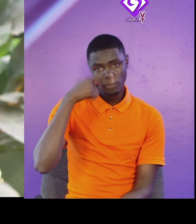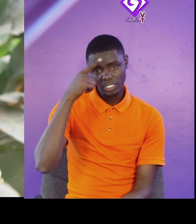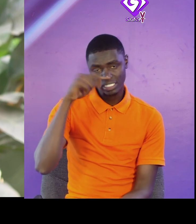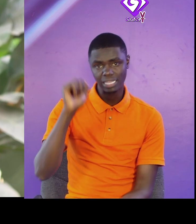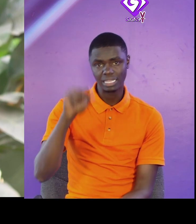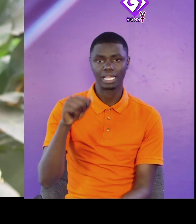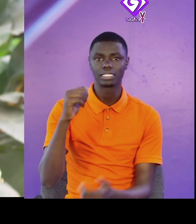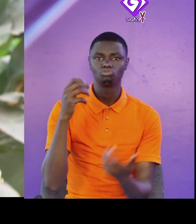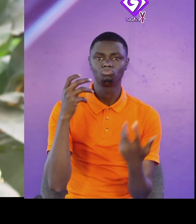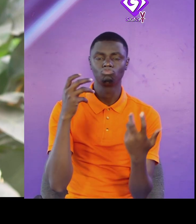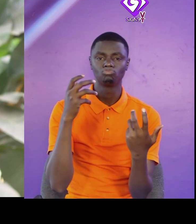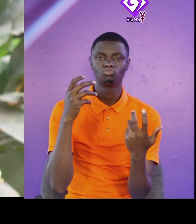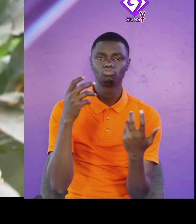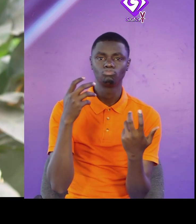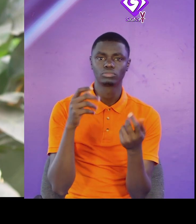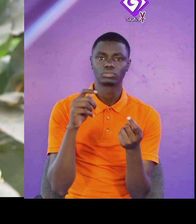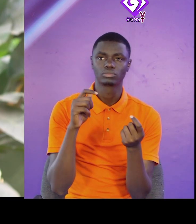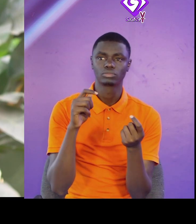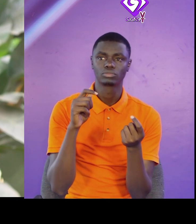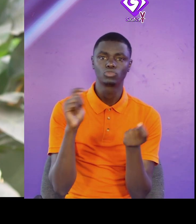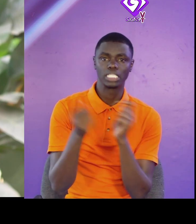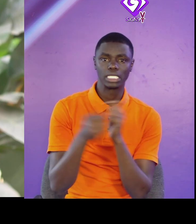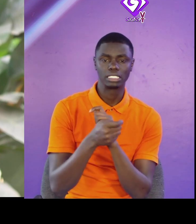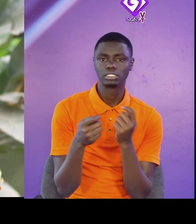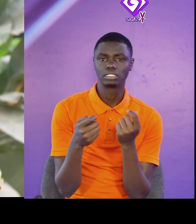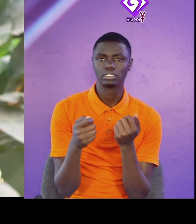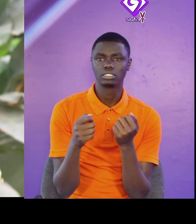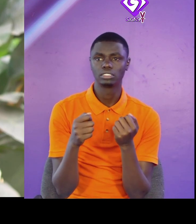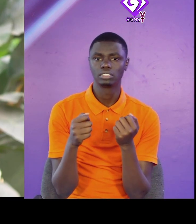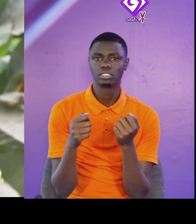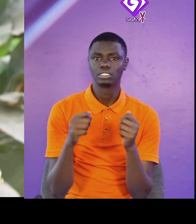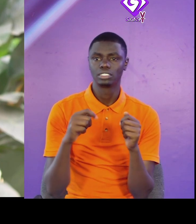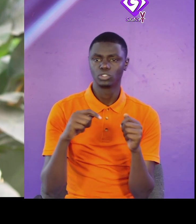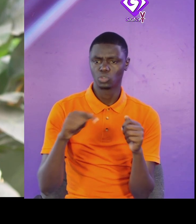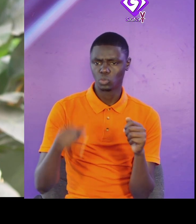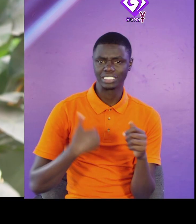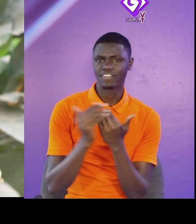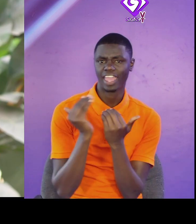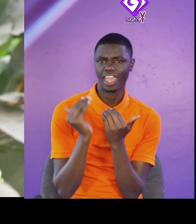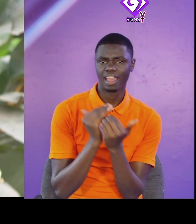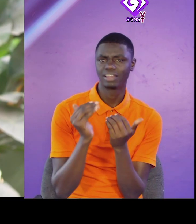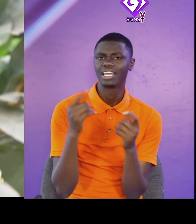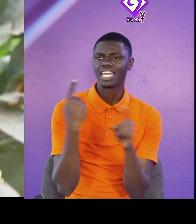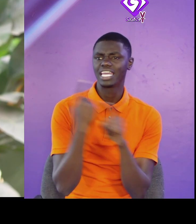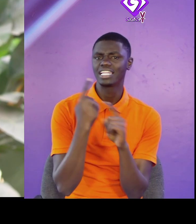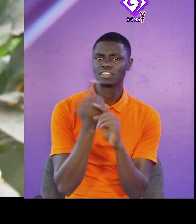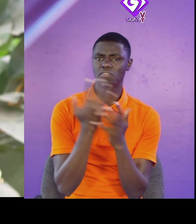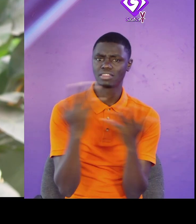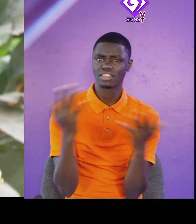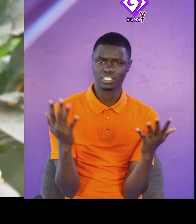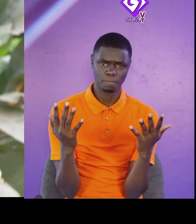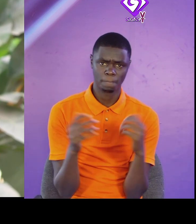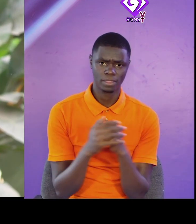workforce, self-care, and things like that, in terms of how